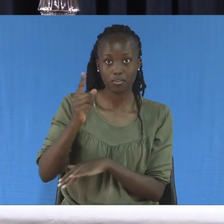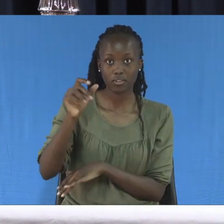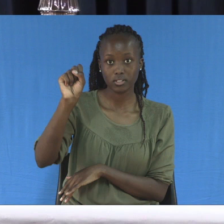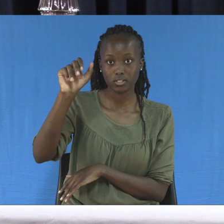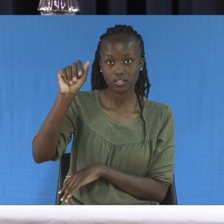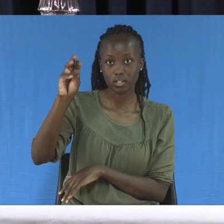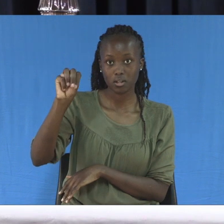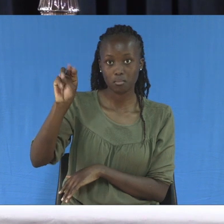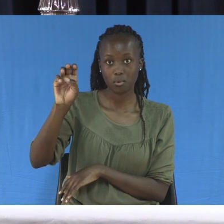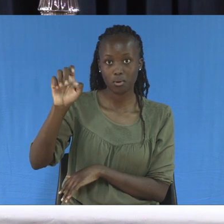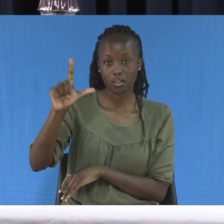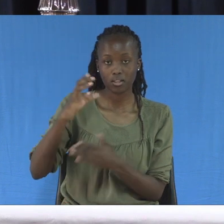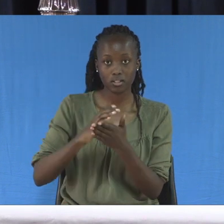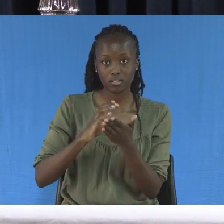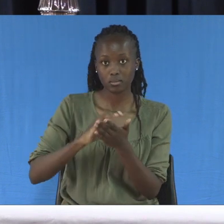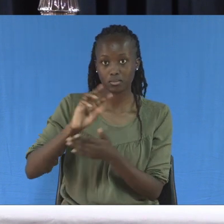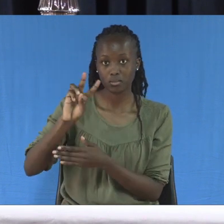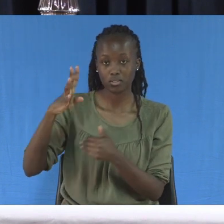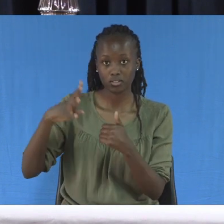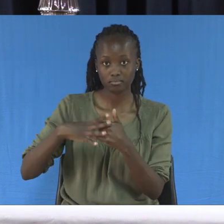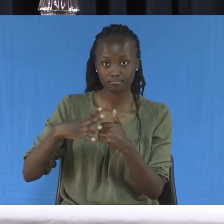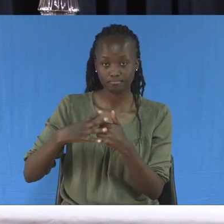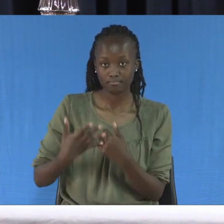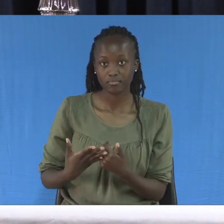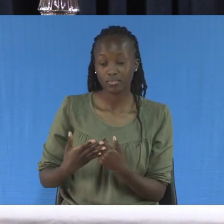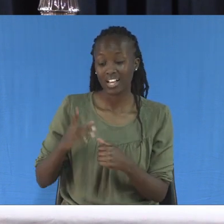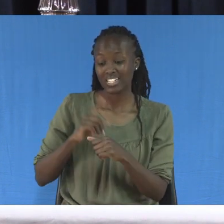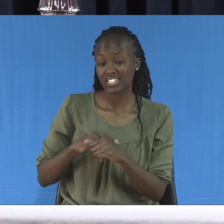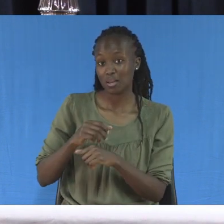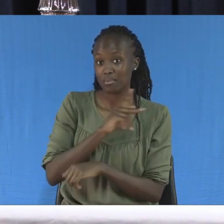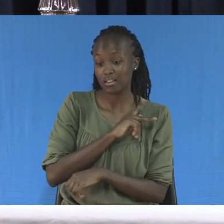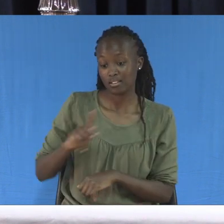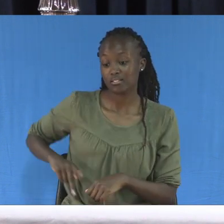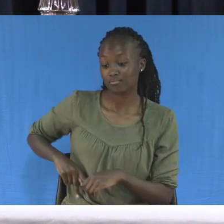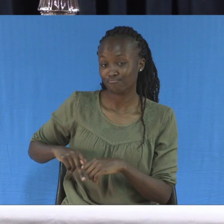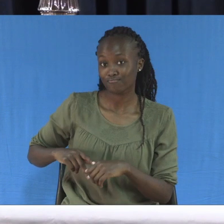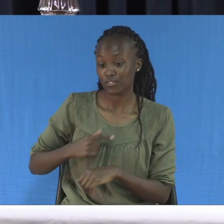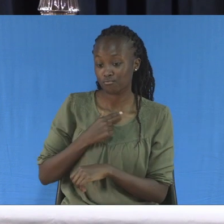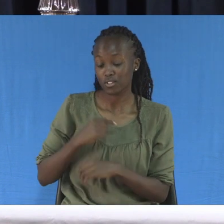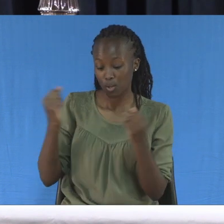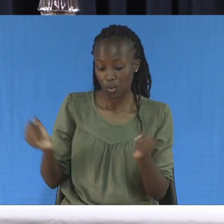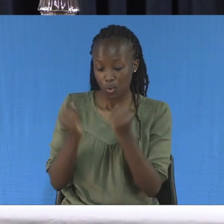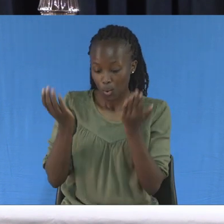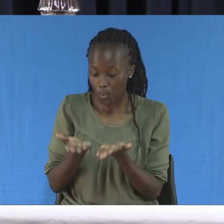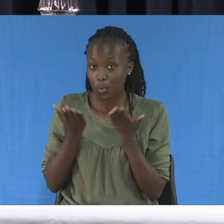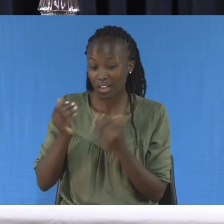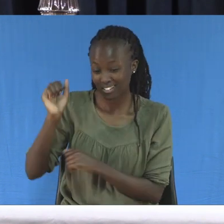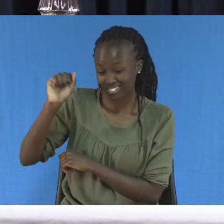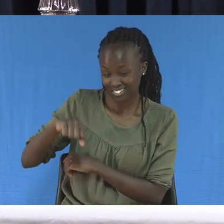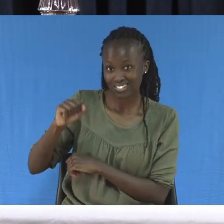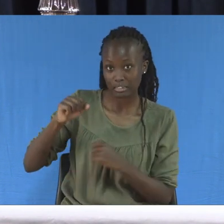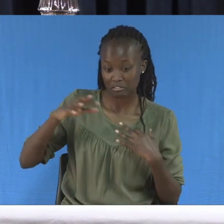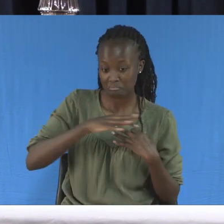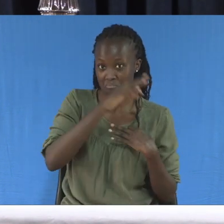29. Yes, the ghost of Samuel reappeared. But did that